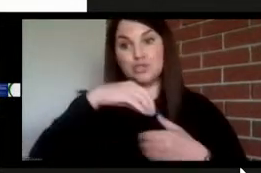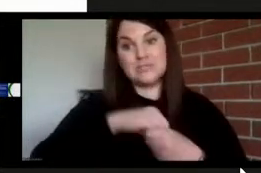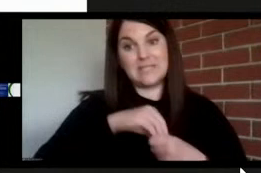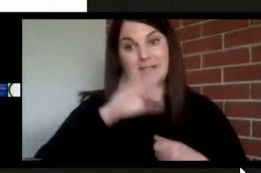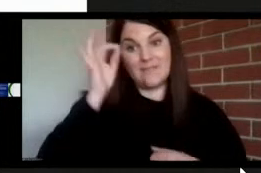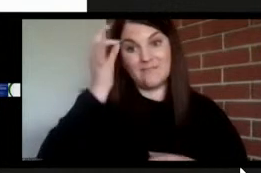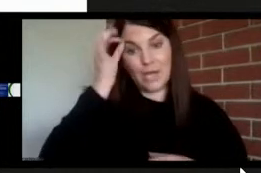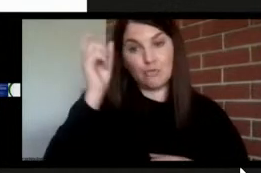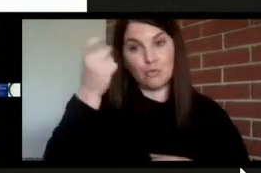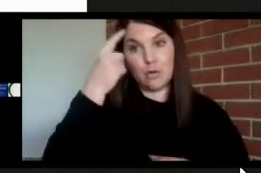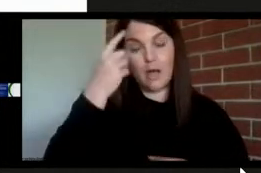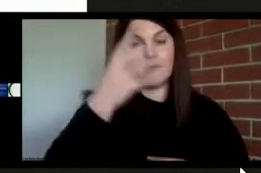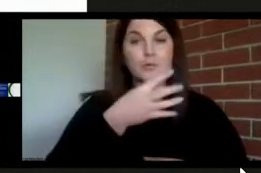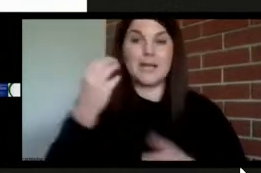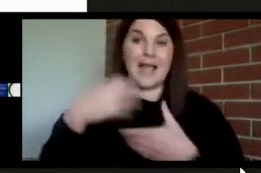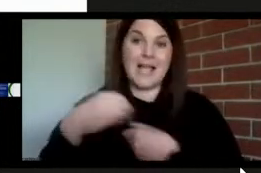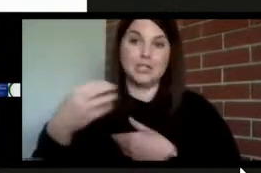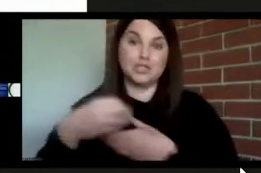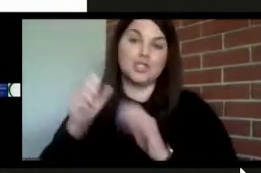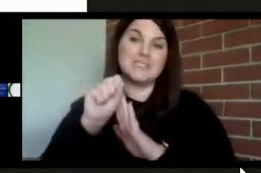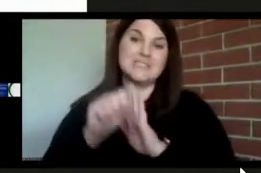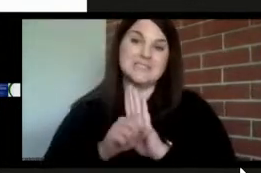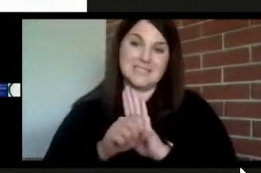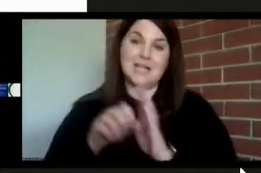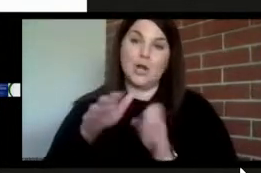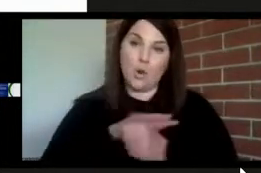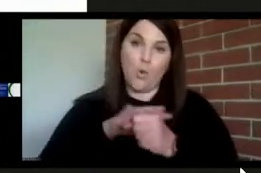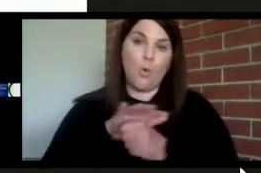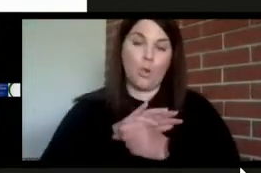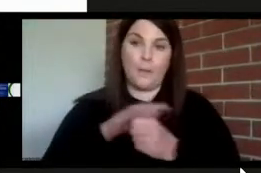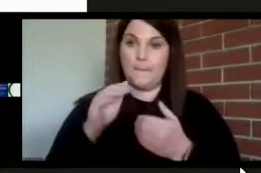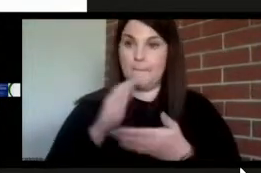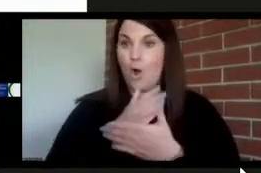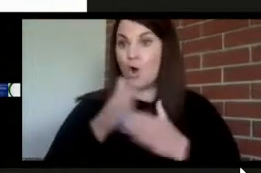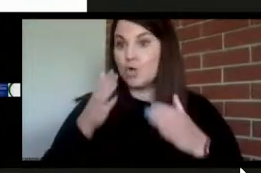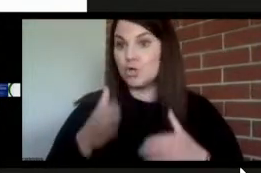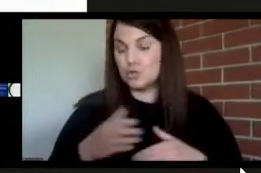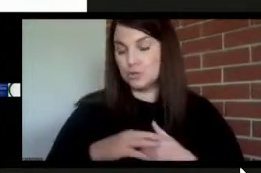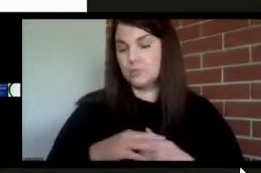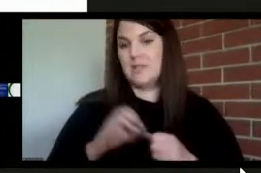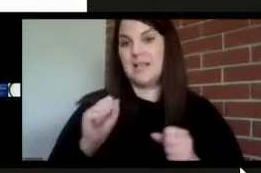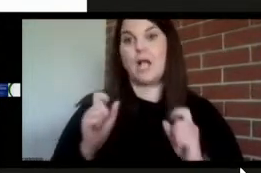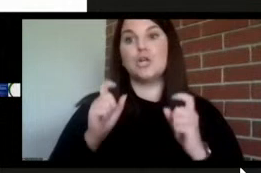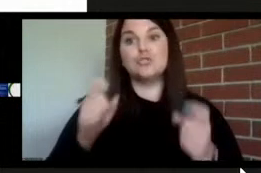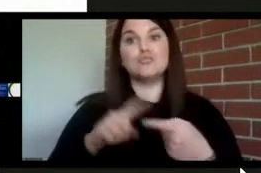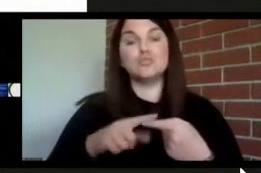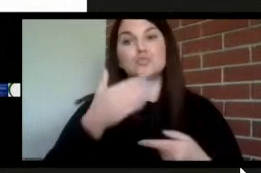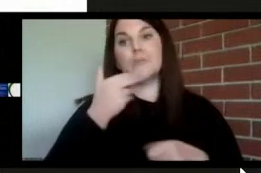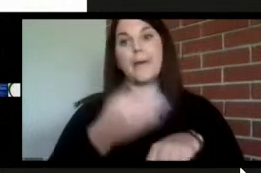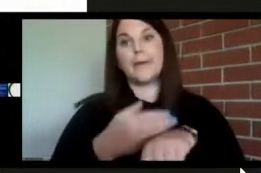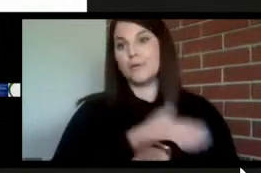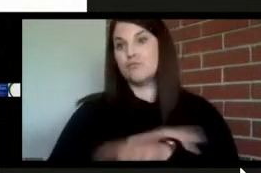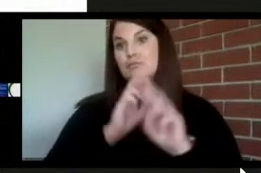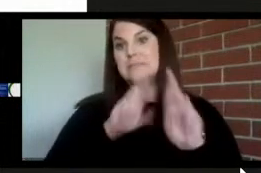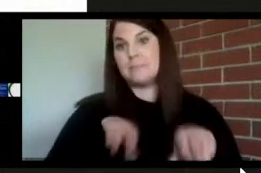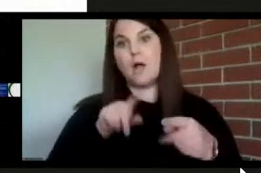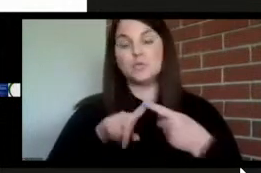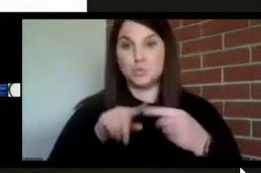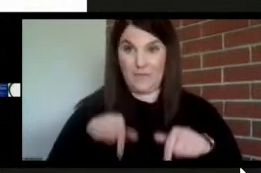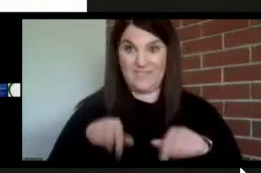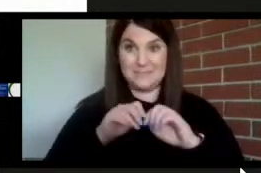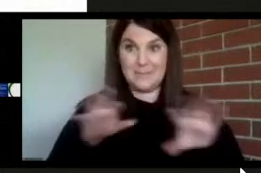government and with external state and local partners, can contribute to a more equitable response to the COVID-19 pandemic and future